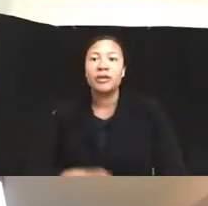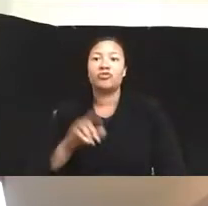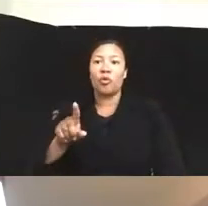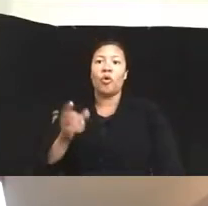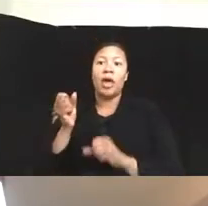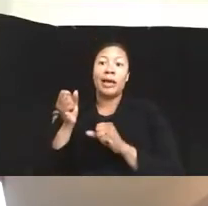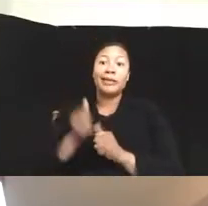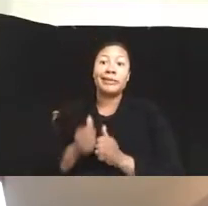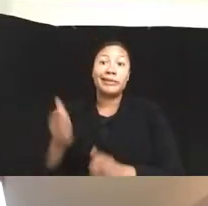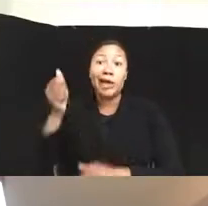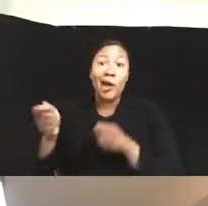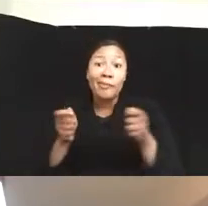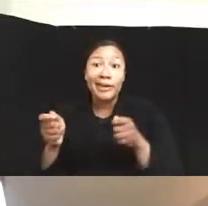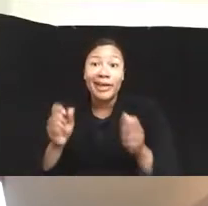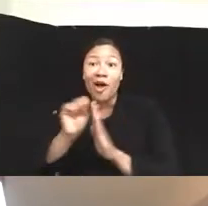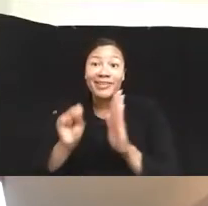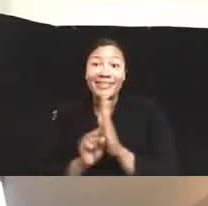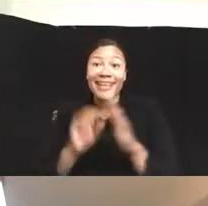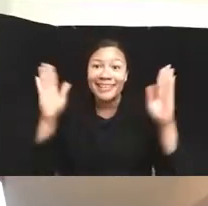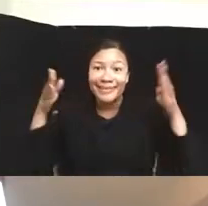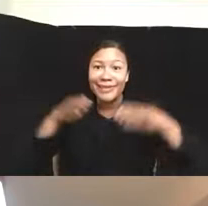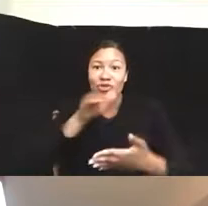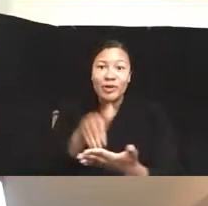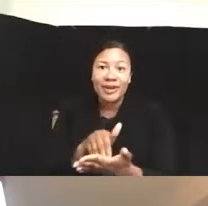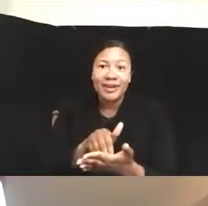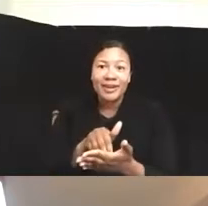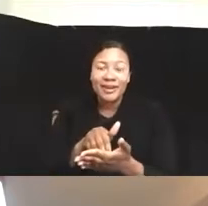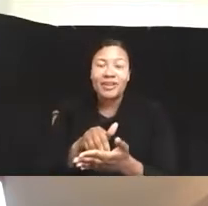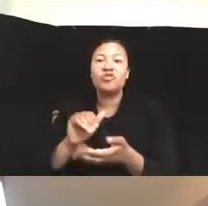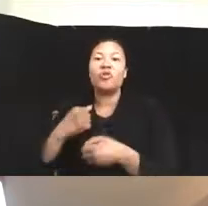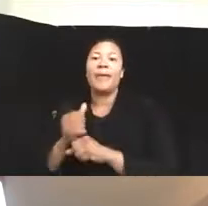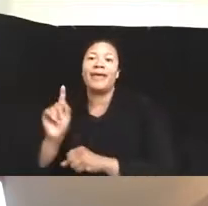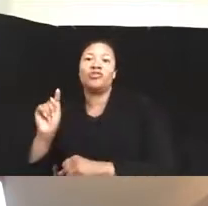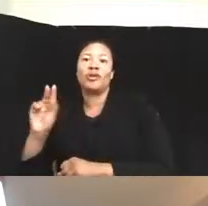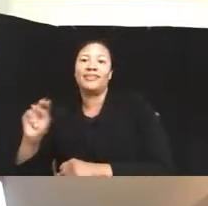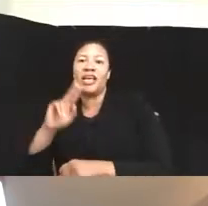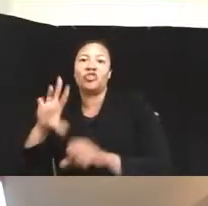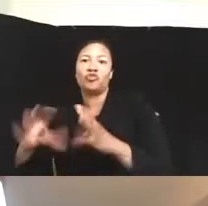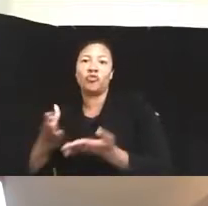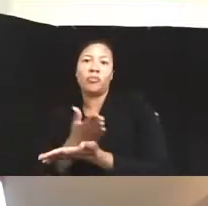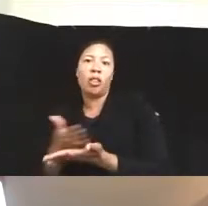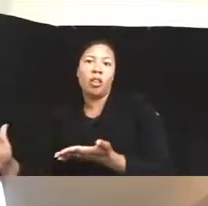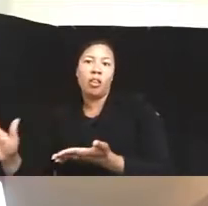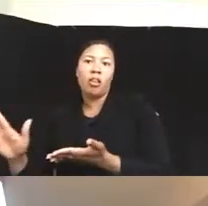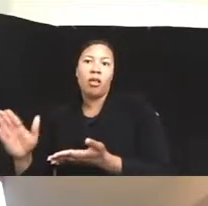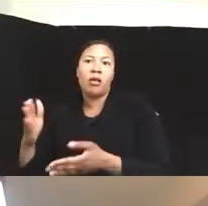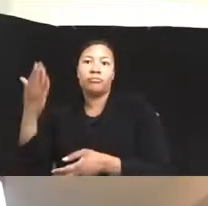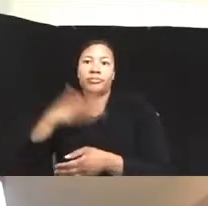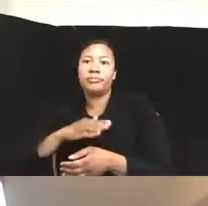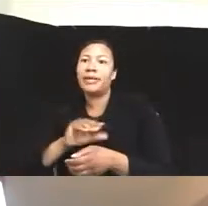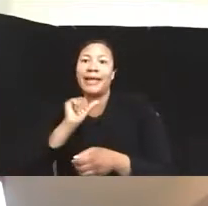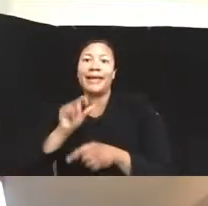traditions state-centric, in ways that render transnational groups invisible, they are also specifically inept at